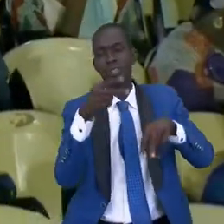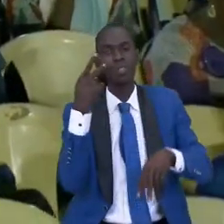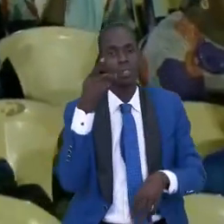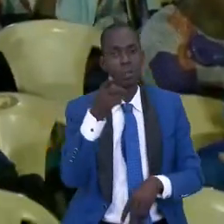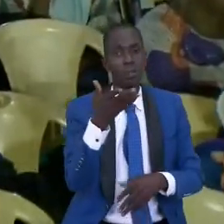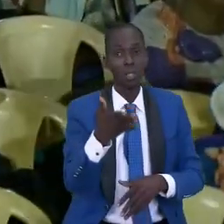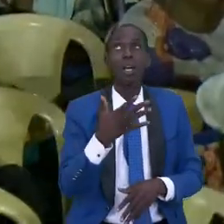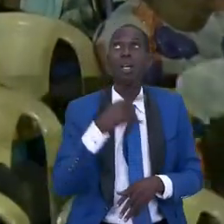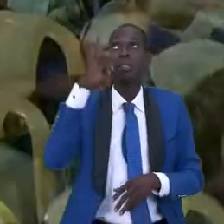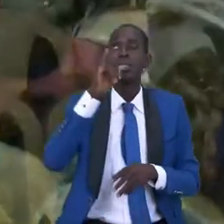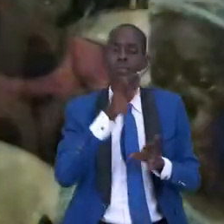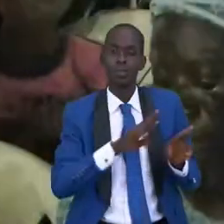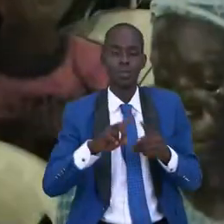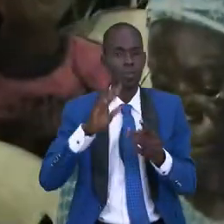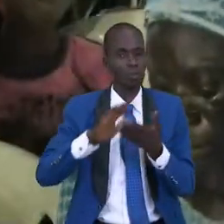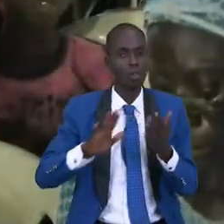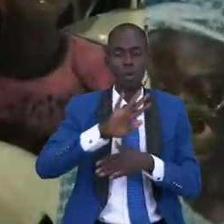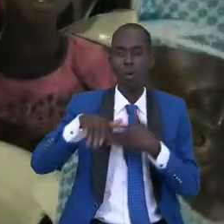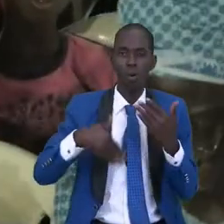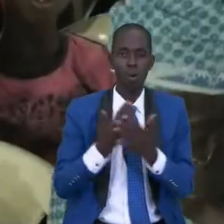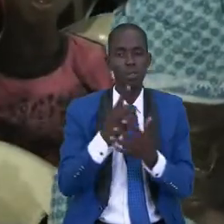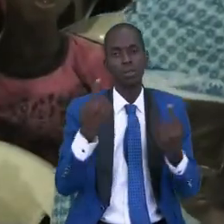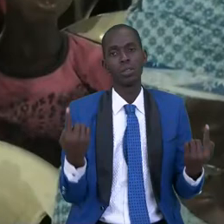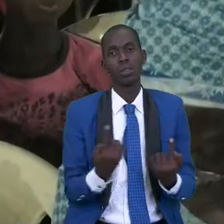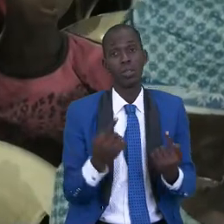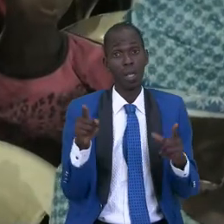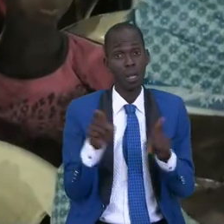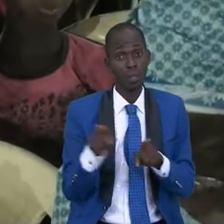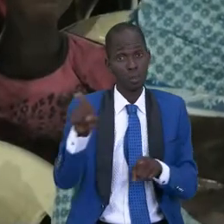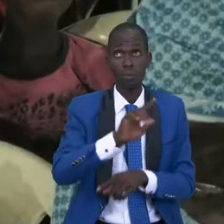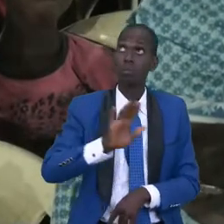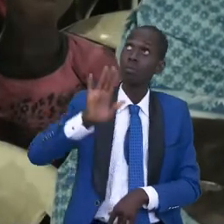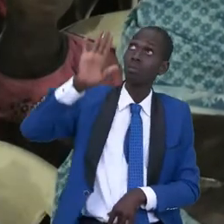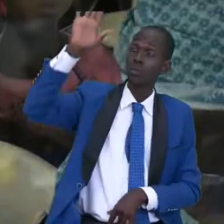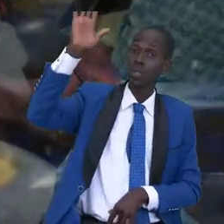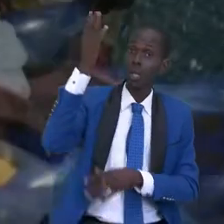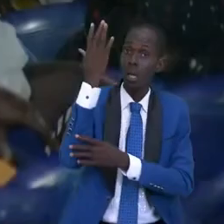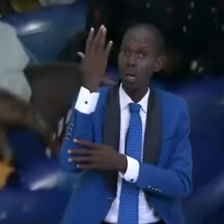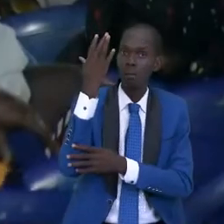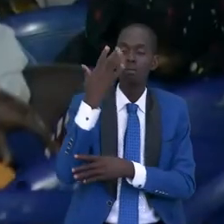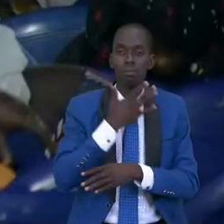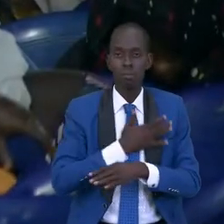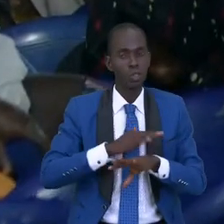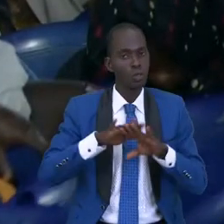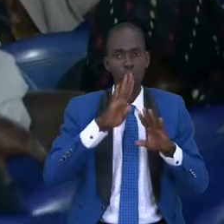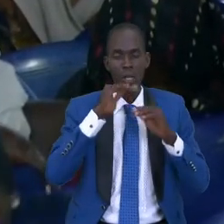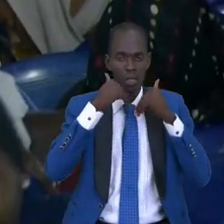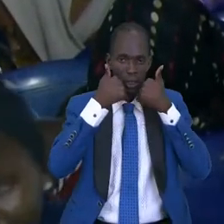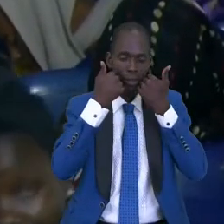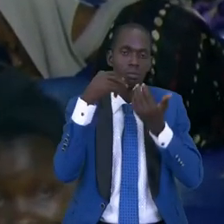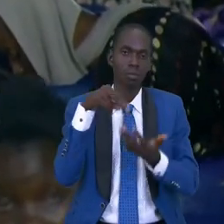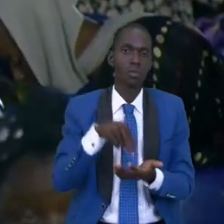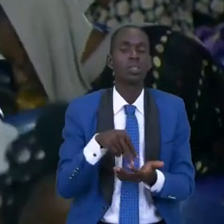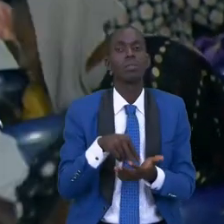ever committed in Jesus' name. As we're raising up your hand, please stand up where you are. In